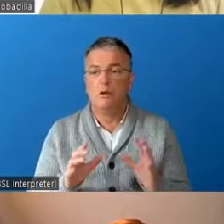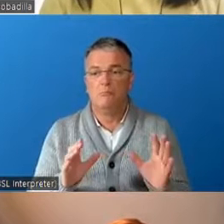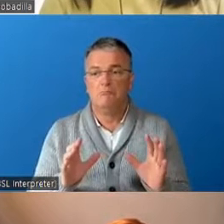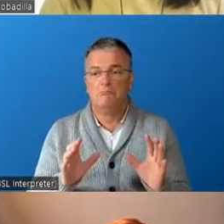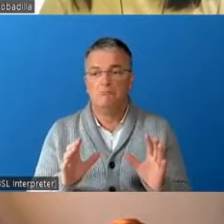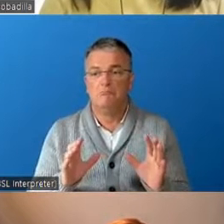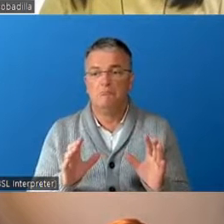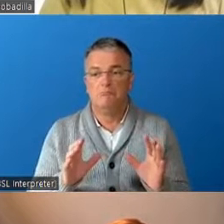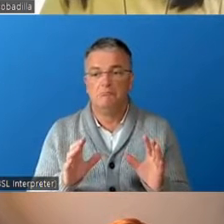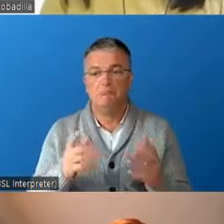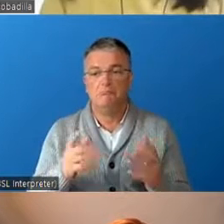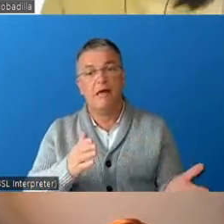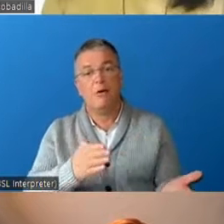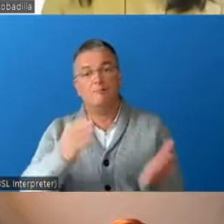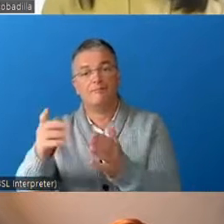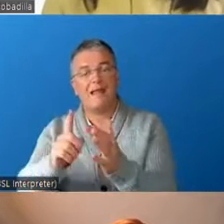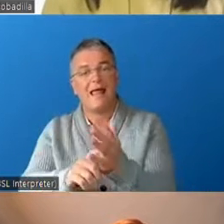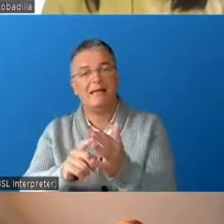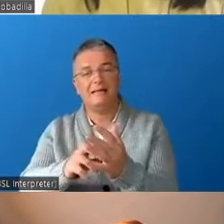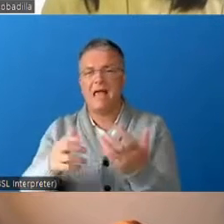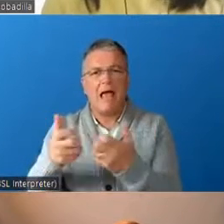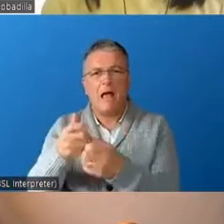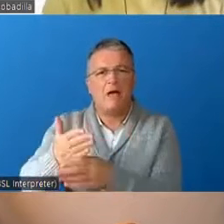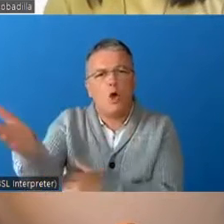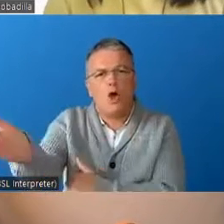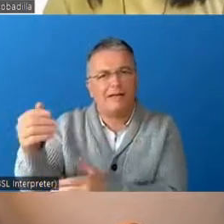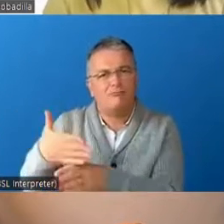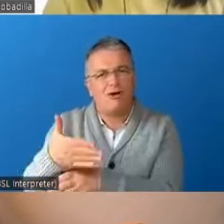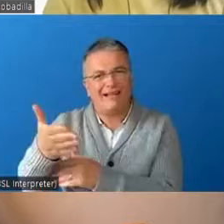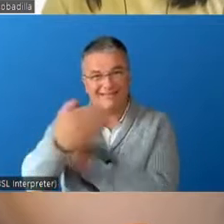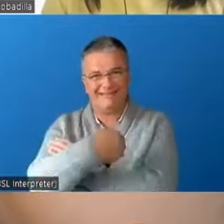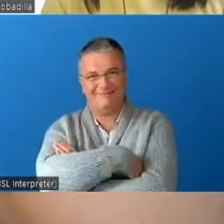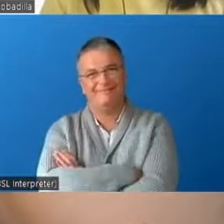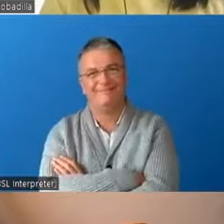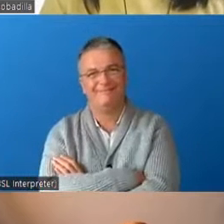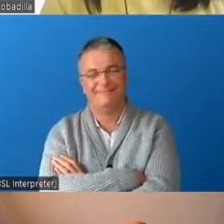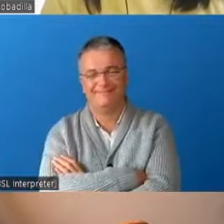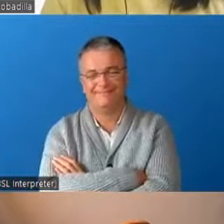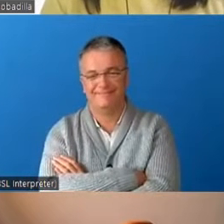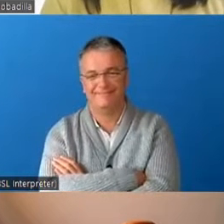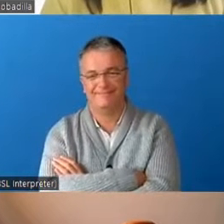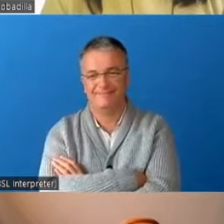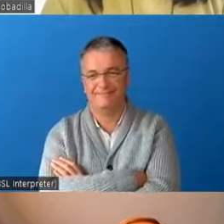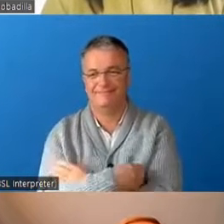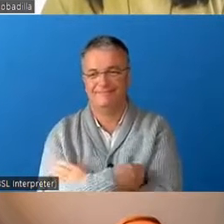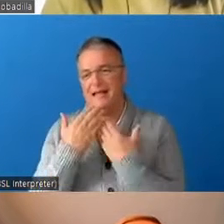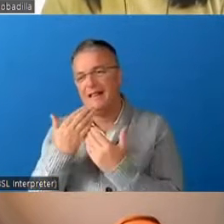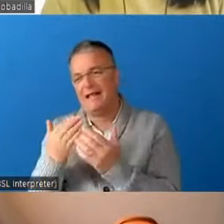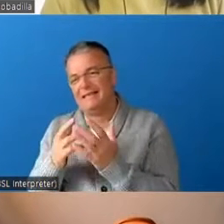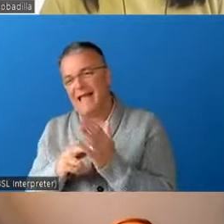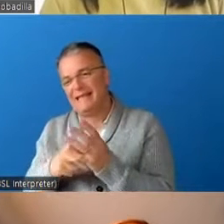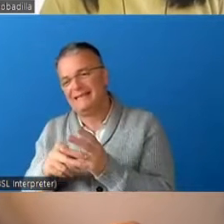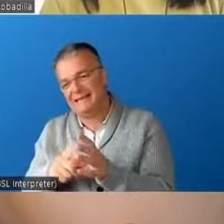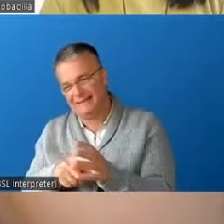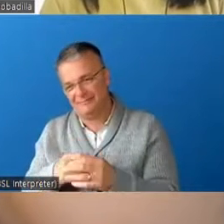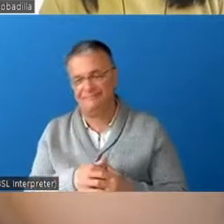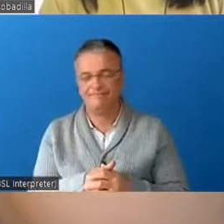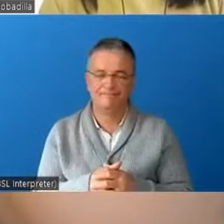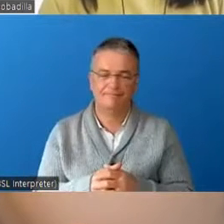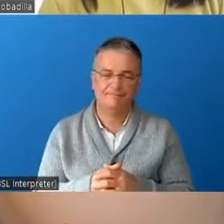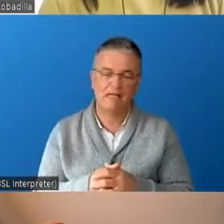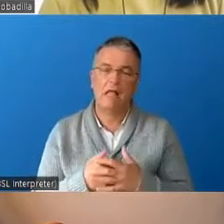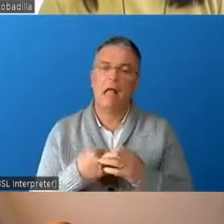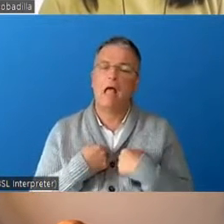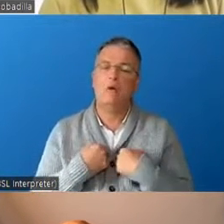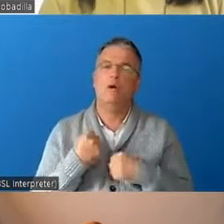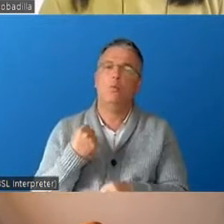from Elene. How does it work in practice? Back to you, Right. Elene. Thanks, Nancy. Our work